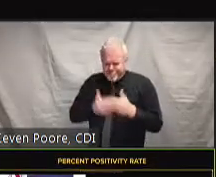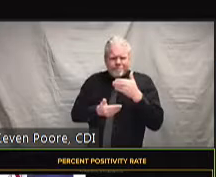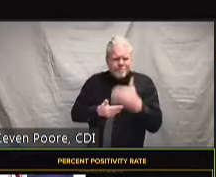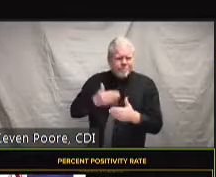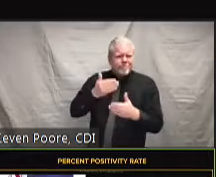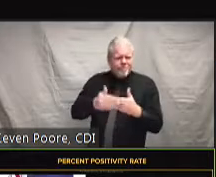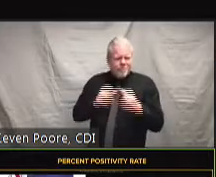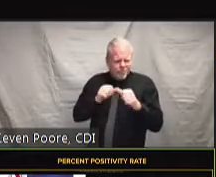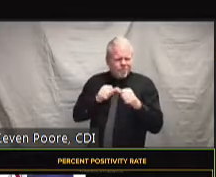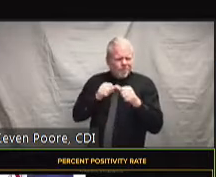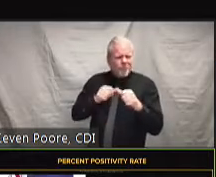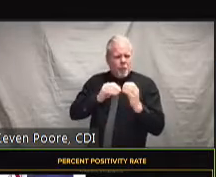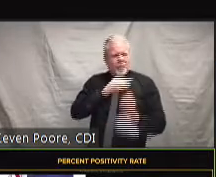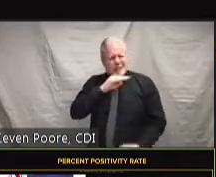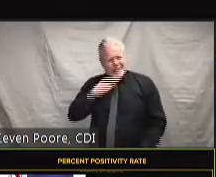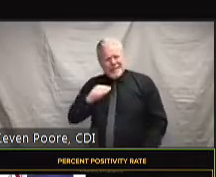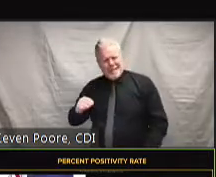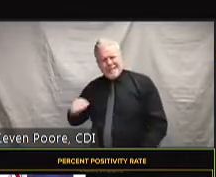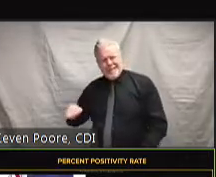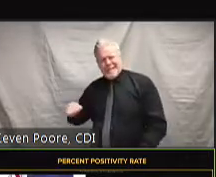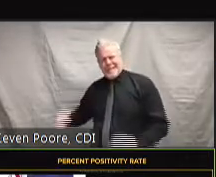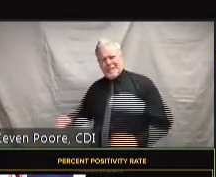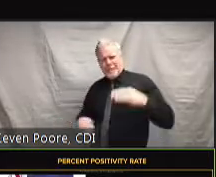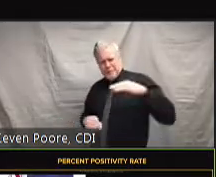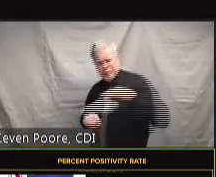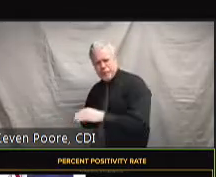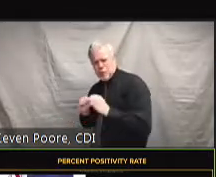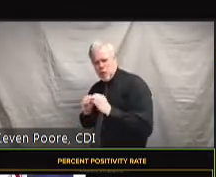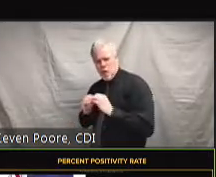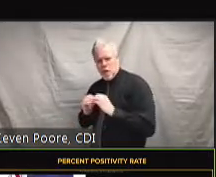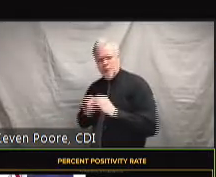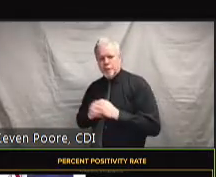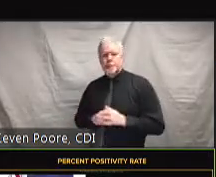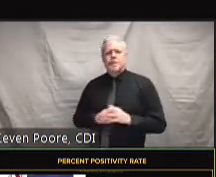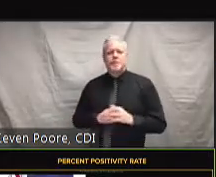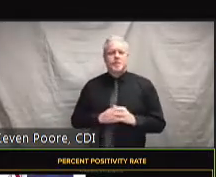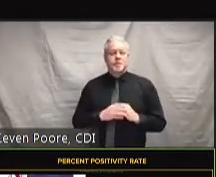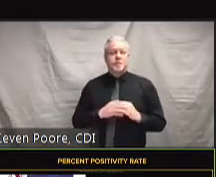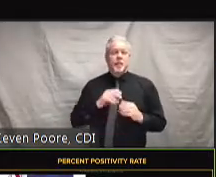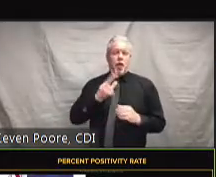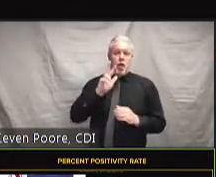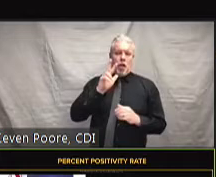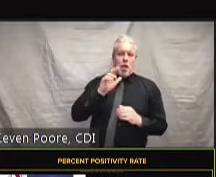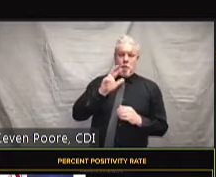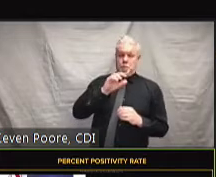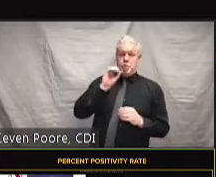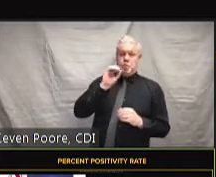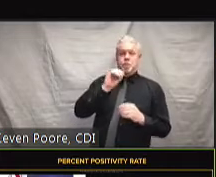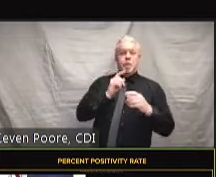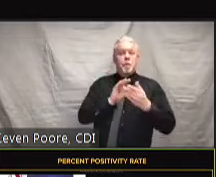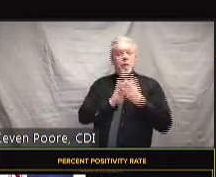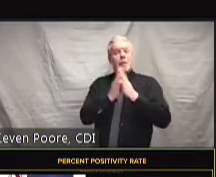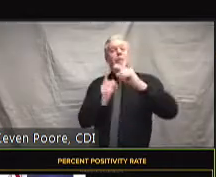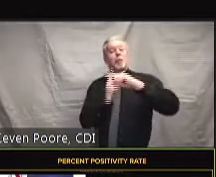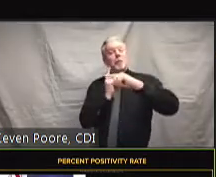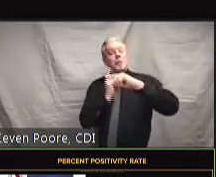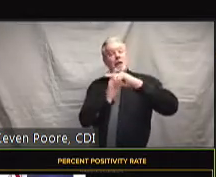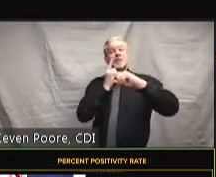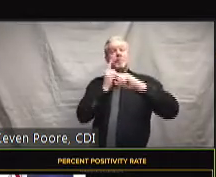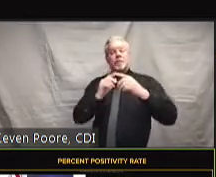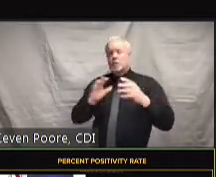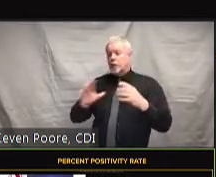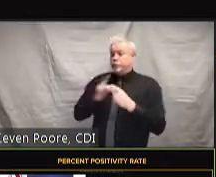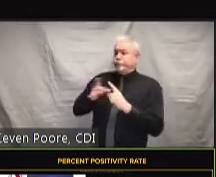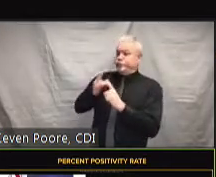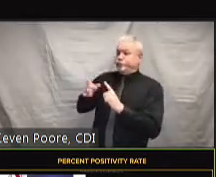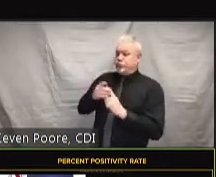2.9% compared to 4.6% when we spoke last week. Again, a remarkable downturn in the positivity rate.